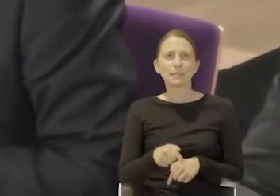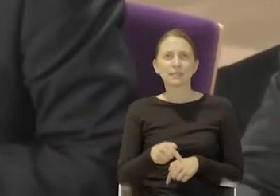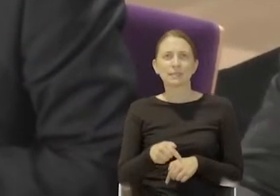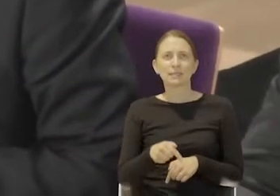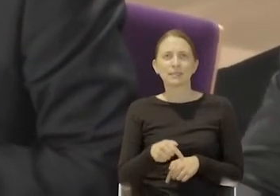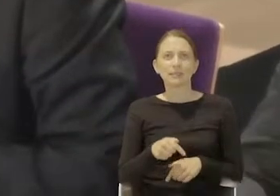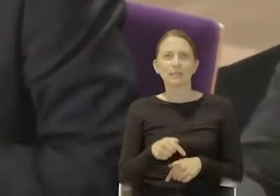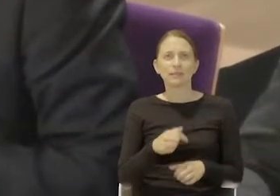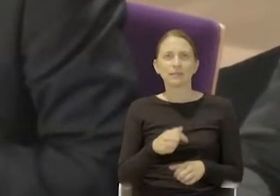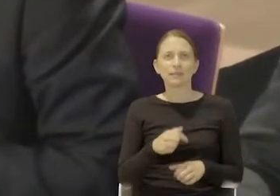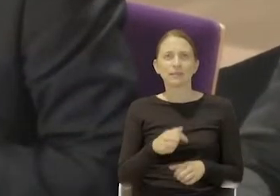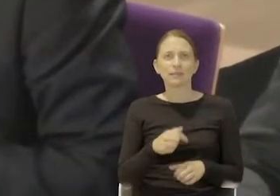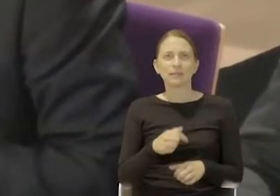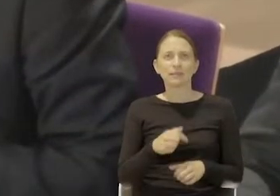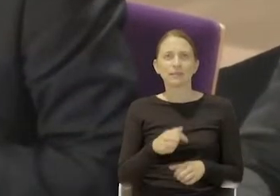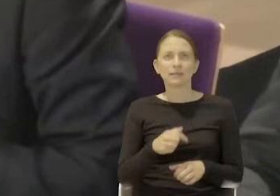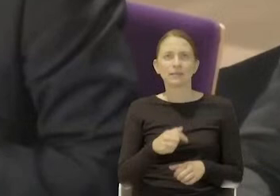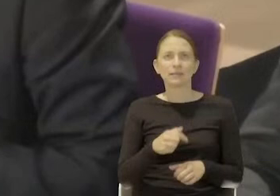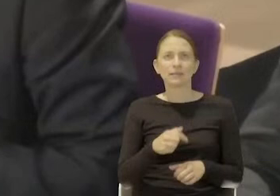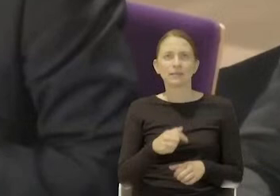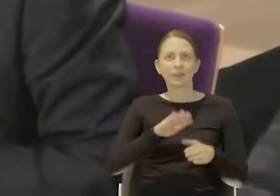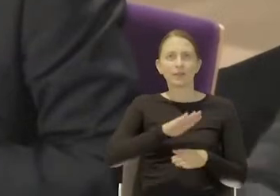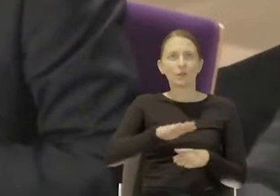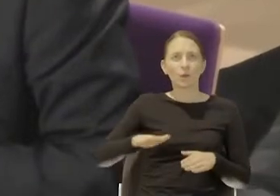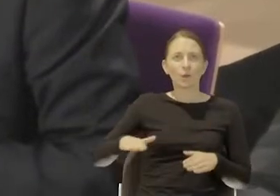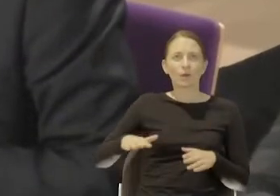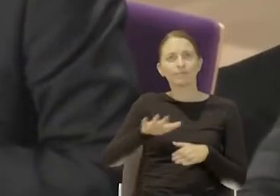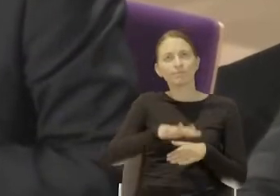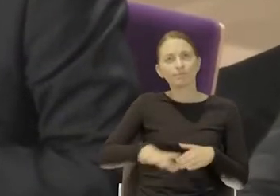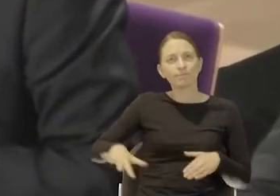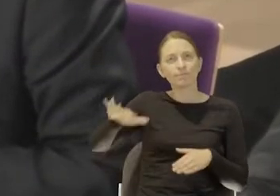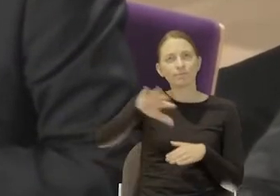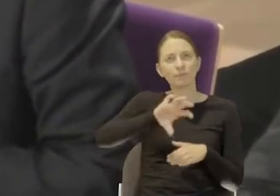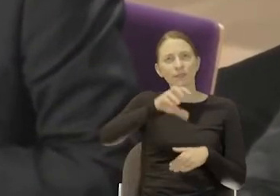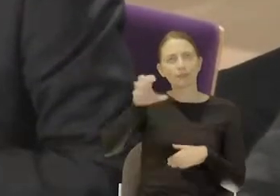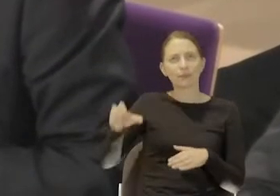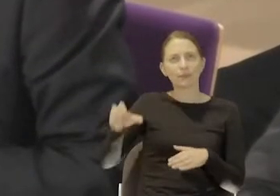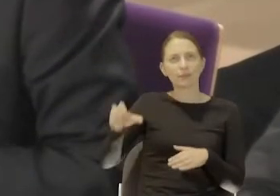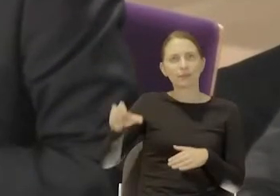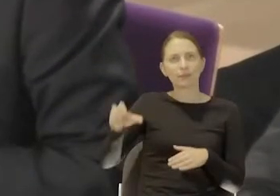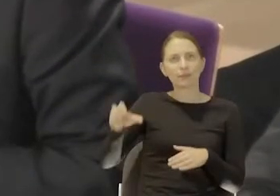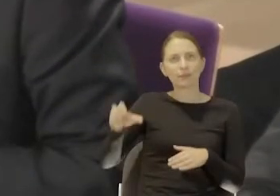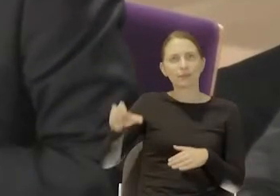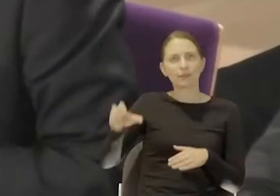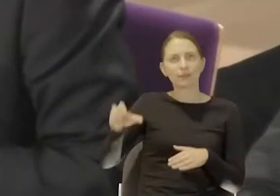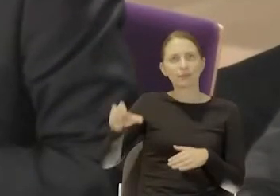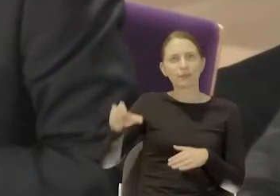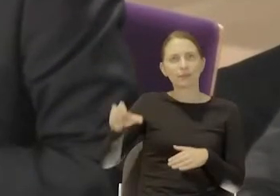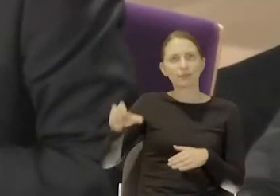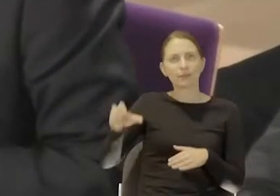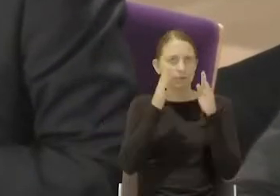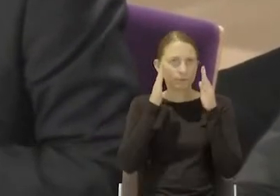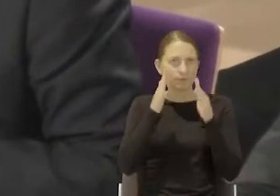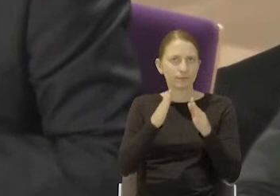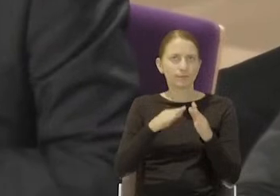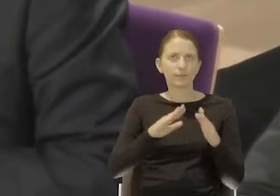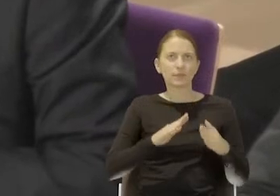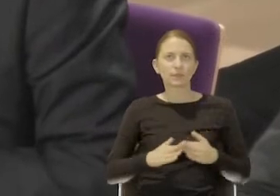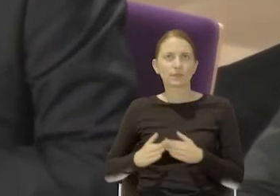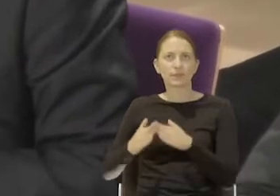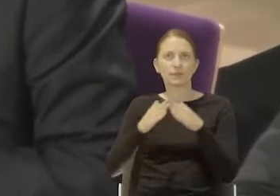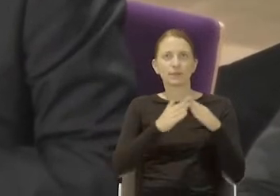have taken up when it comes to the regional initiatives and the new Urban